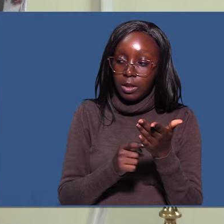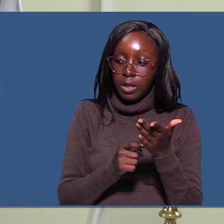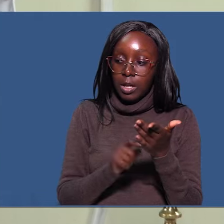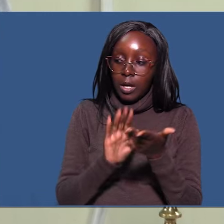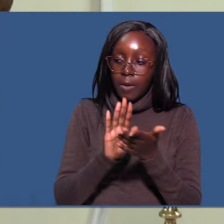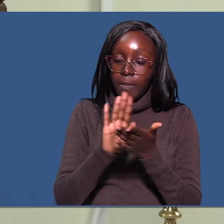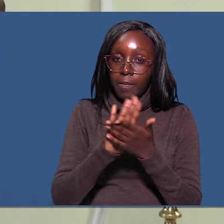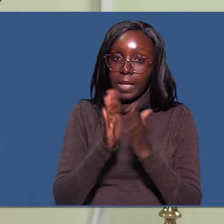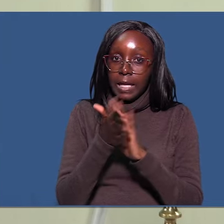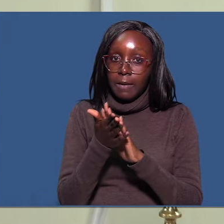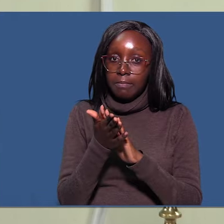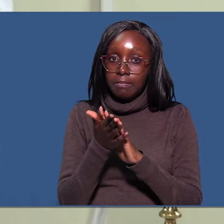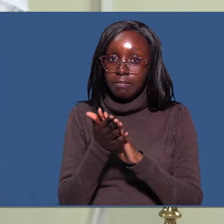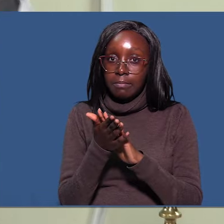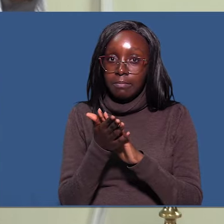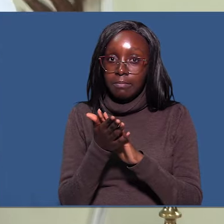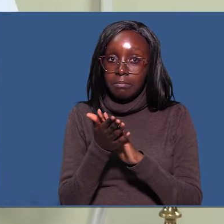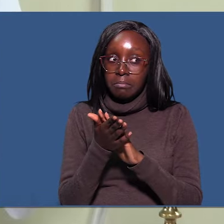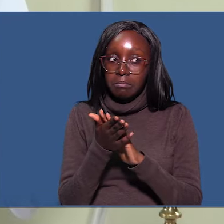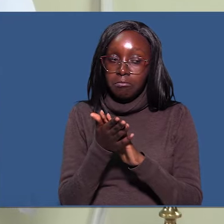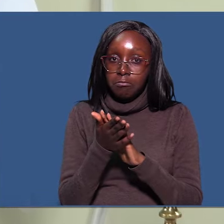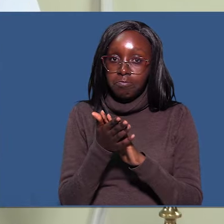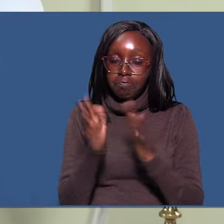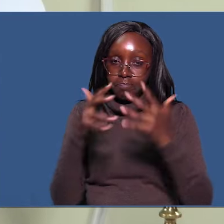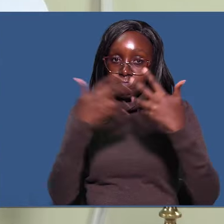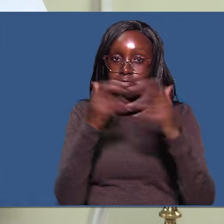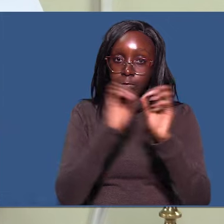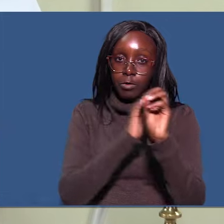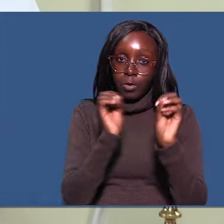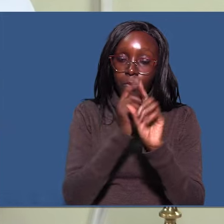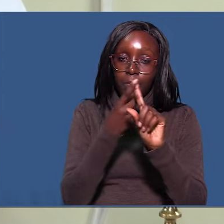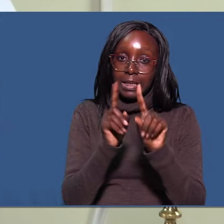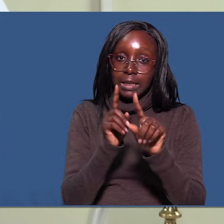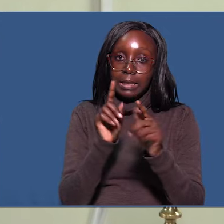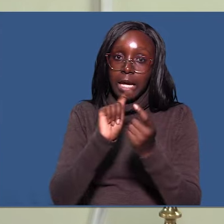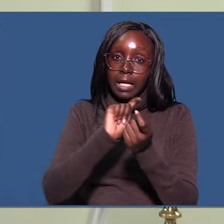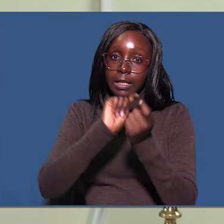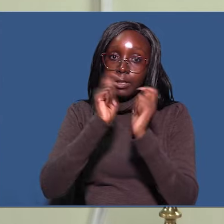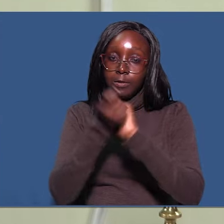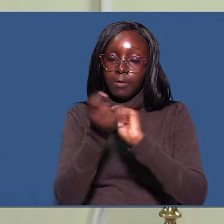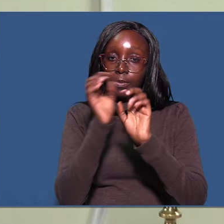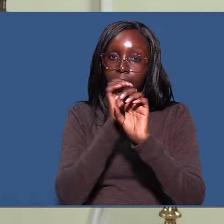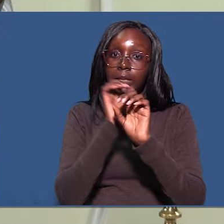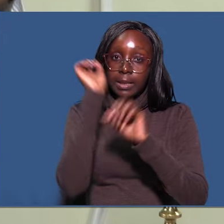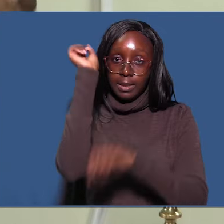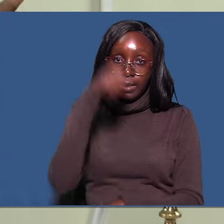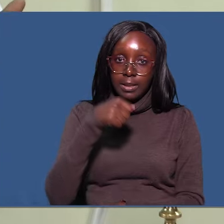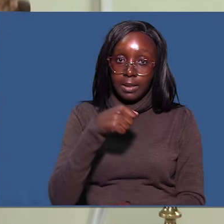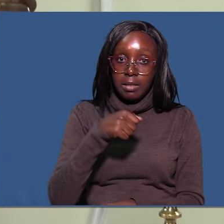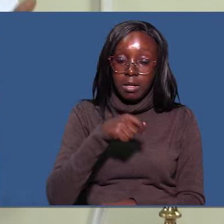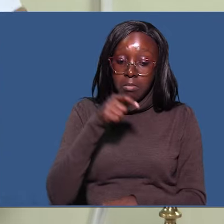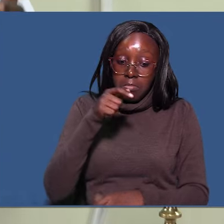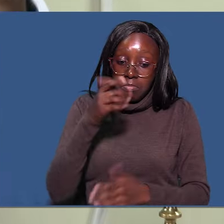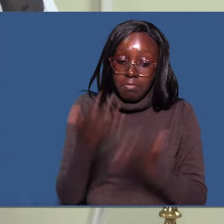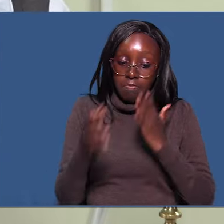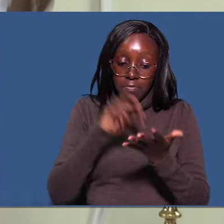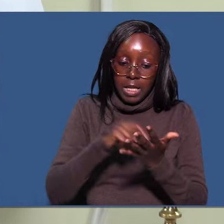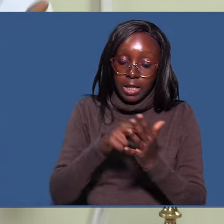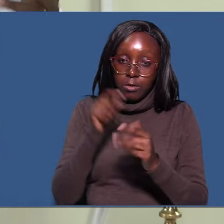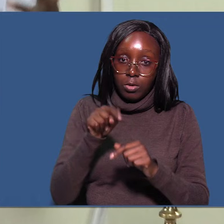do not be conformed, but be transformed. That's what I wanted to say. You may therefore today choose not